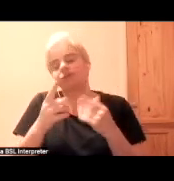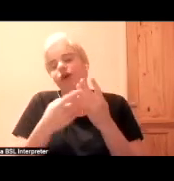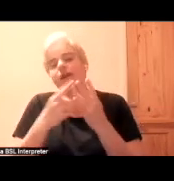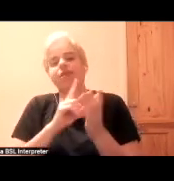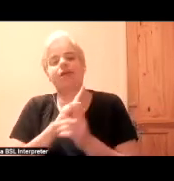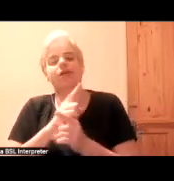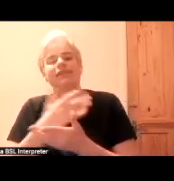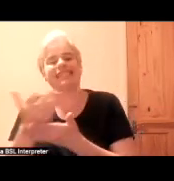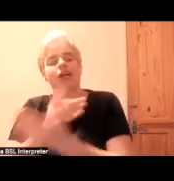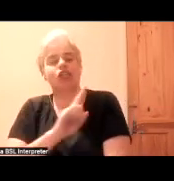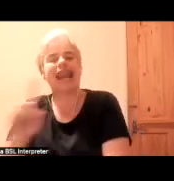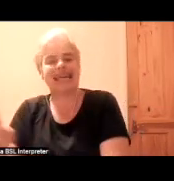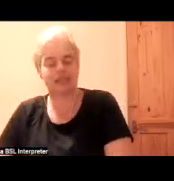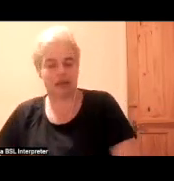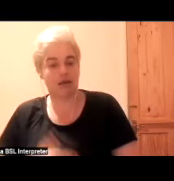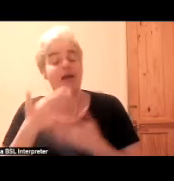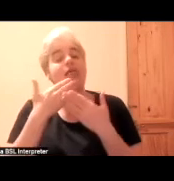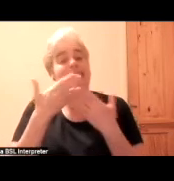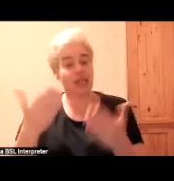later. Thank you.